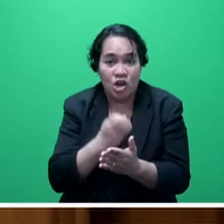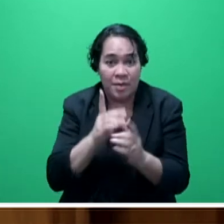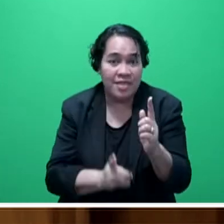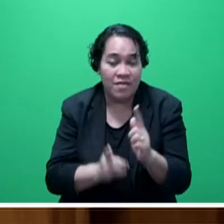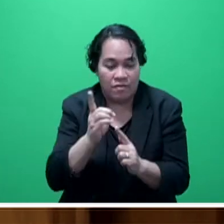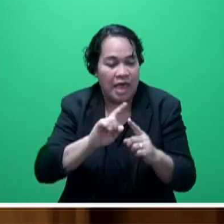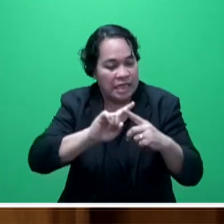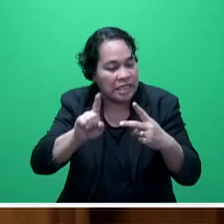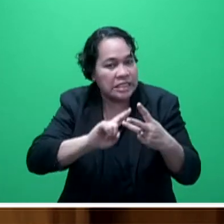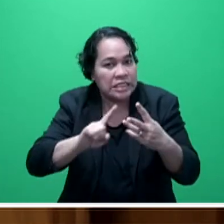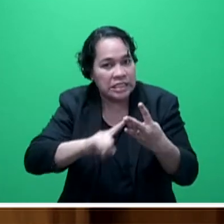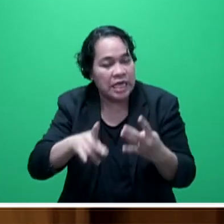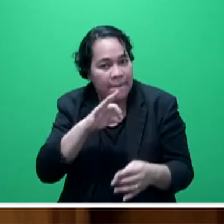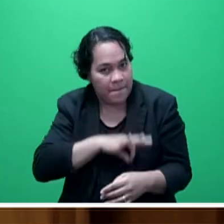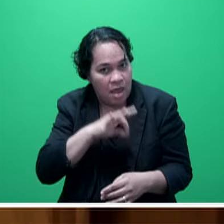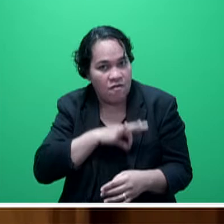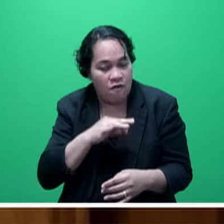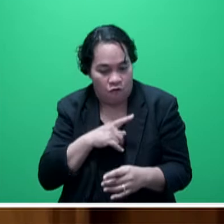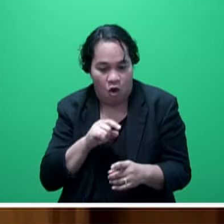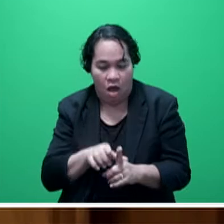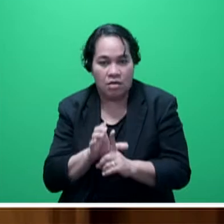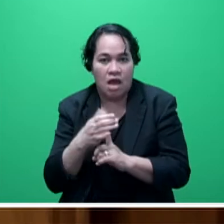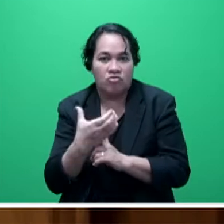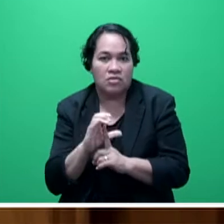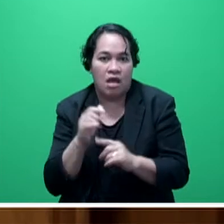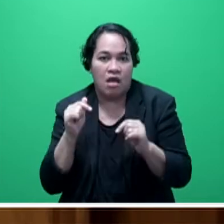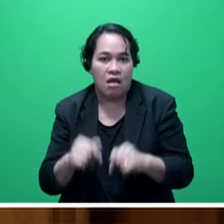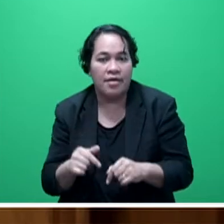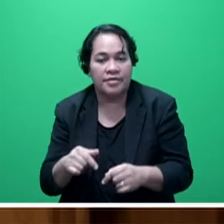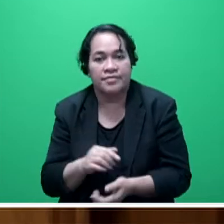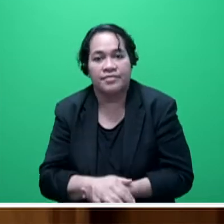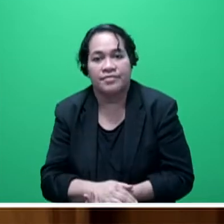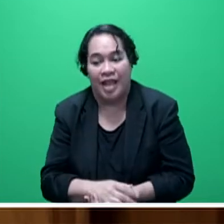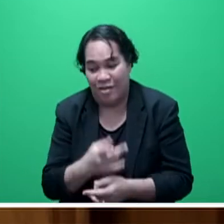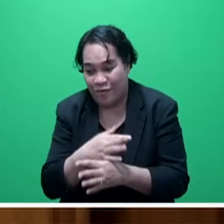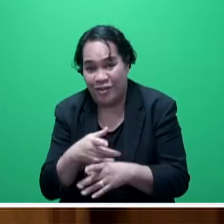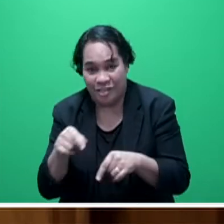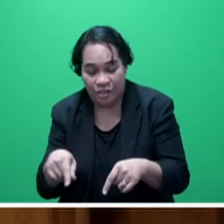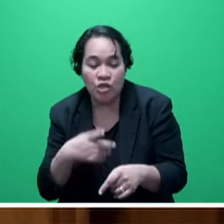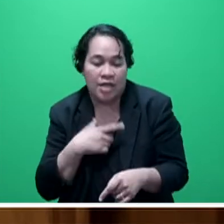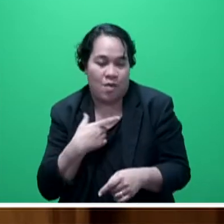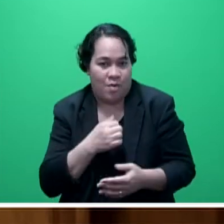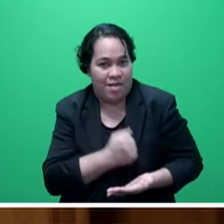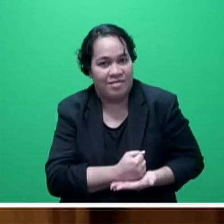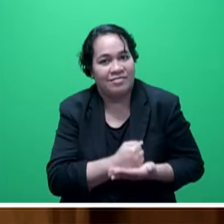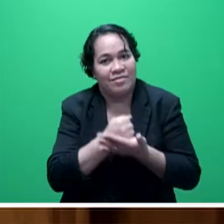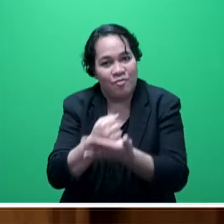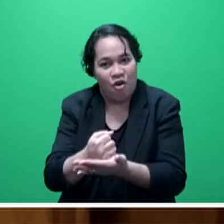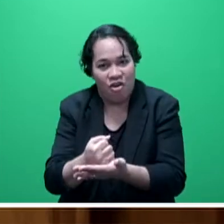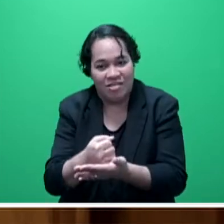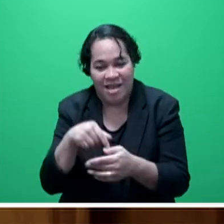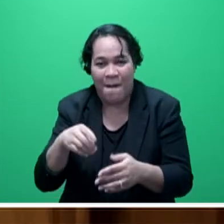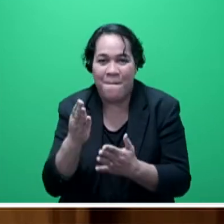key benefits of aquaculture. Therefore, the Ministry supports the budget allocation for this